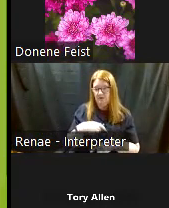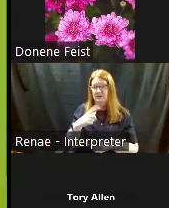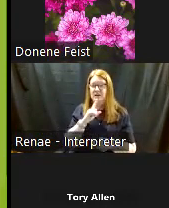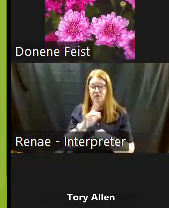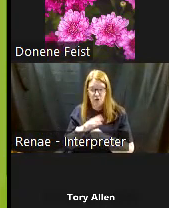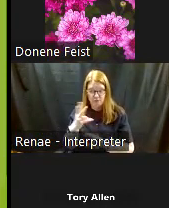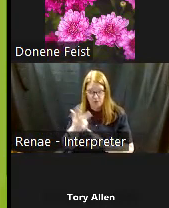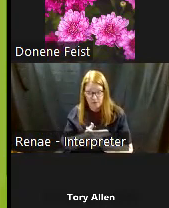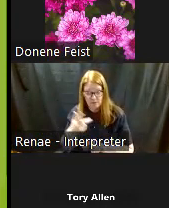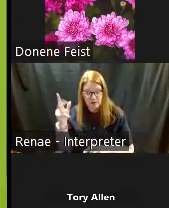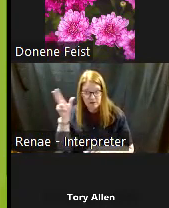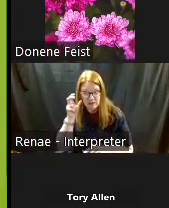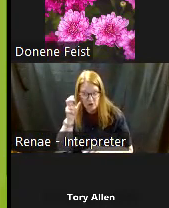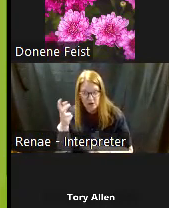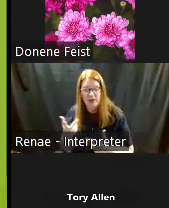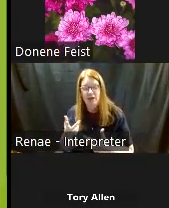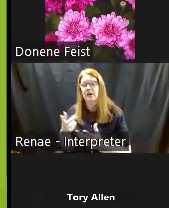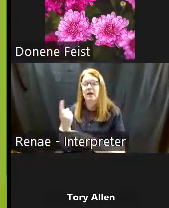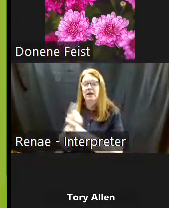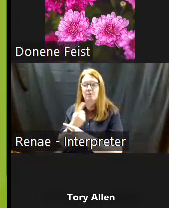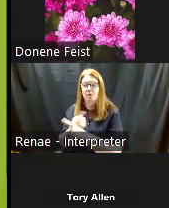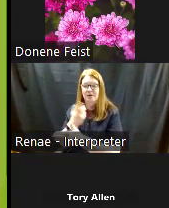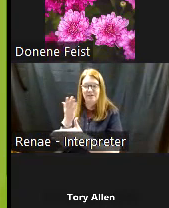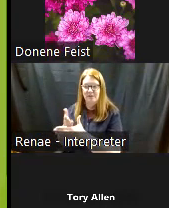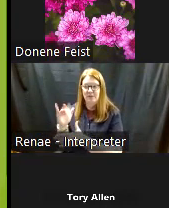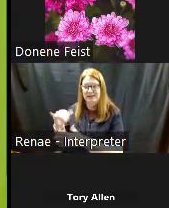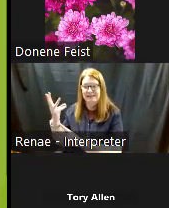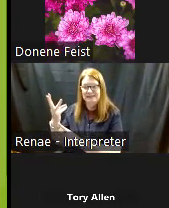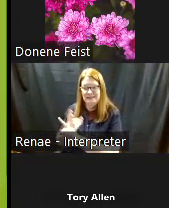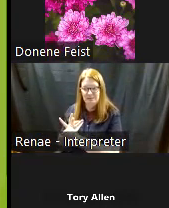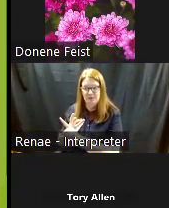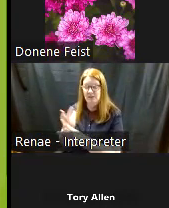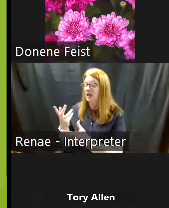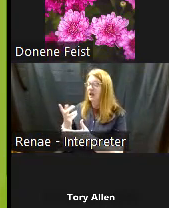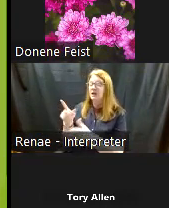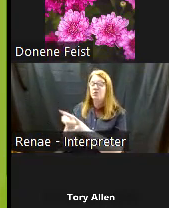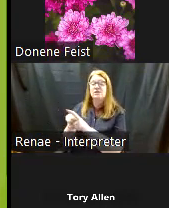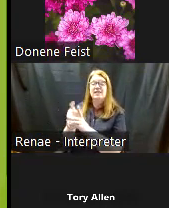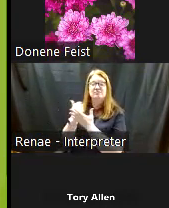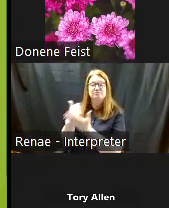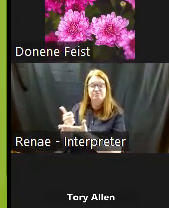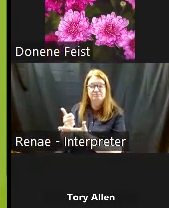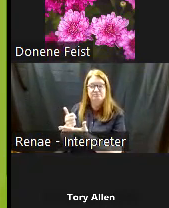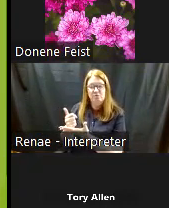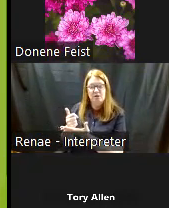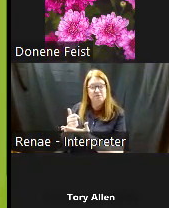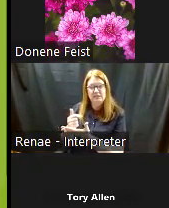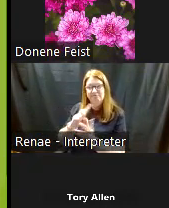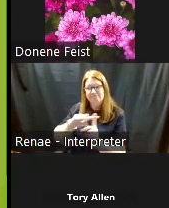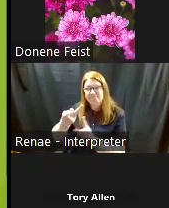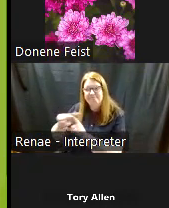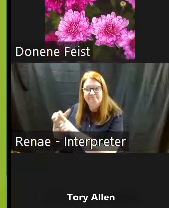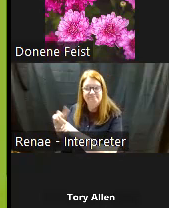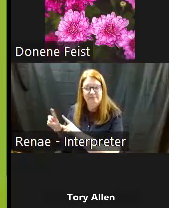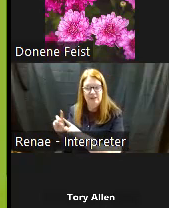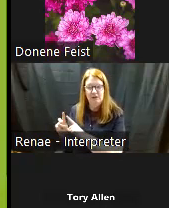months, and we provide the proper interventions by 6 months. And interventions are going to look different for each child and family, but we want to do our best